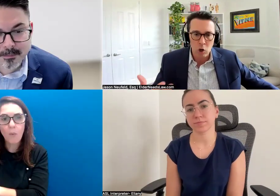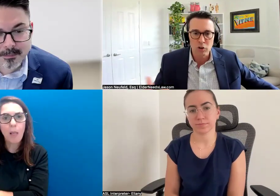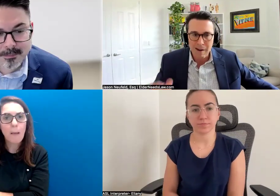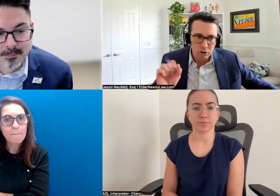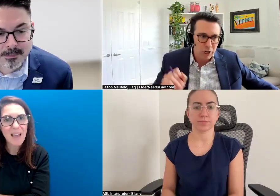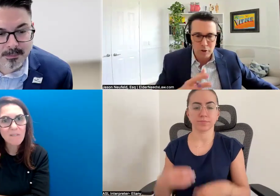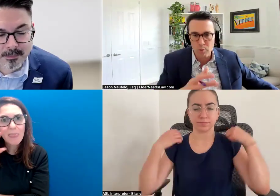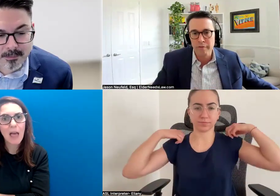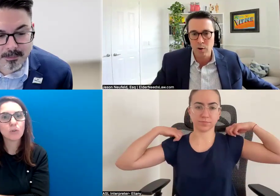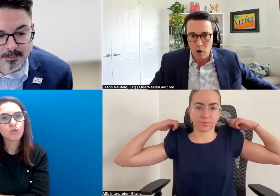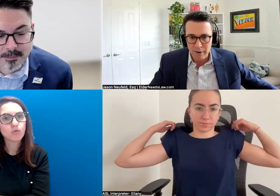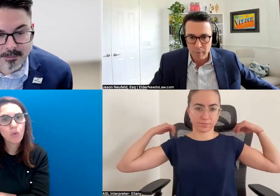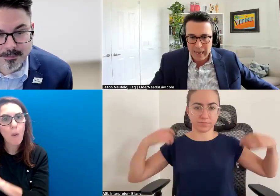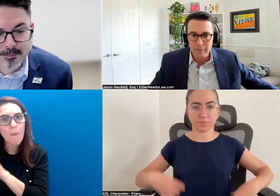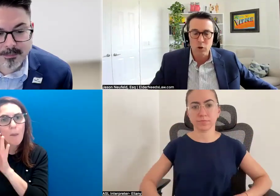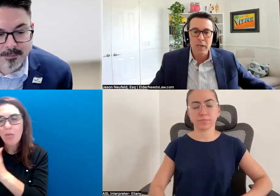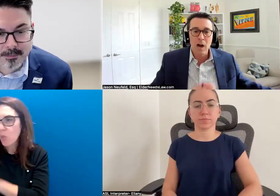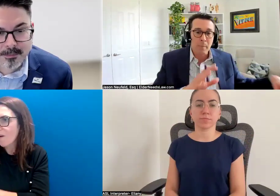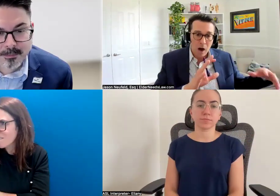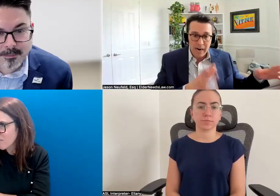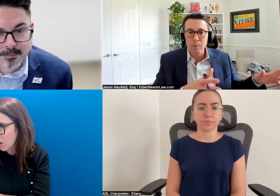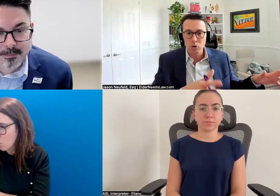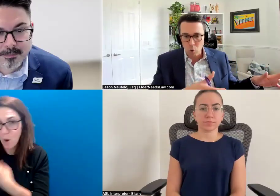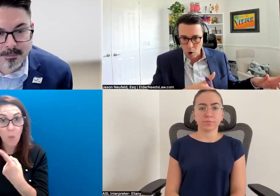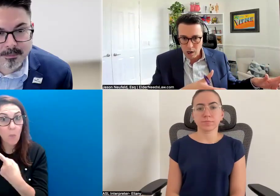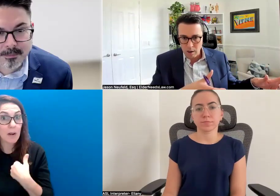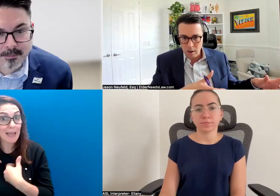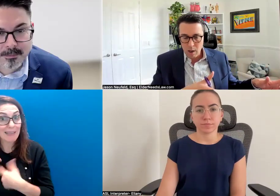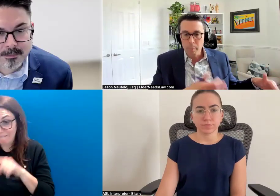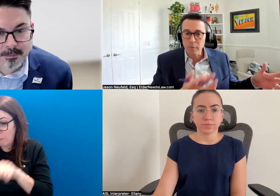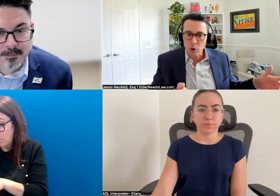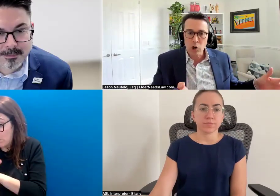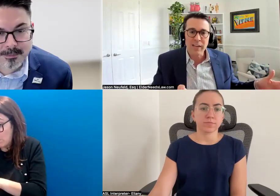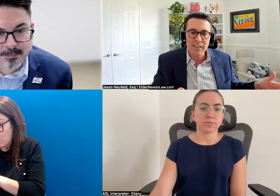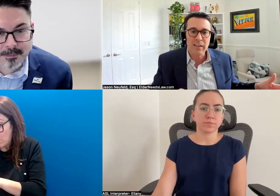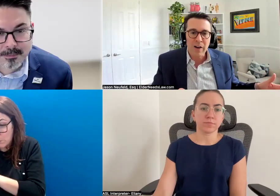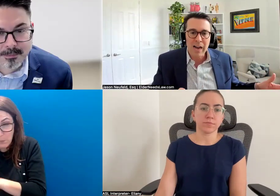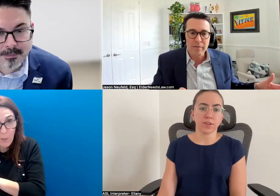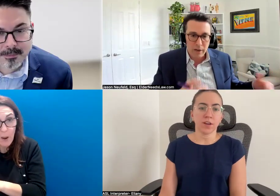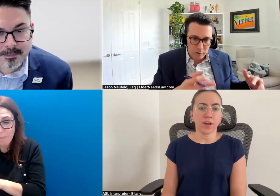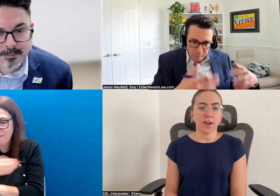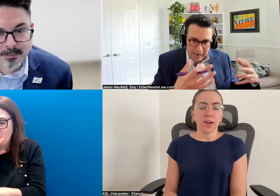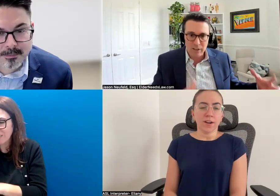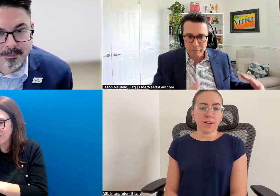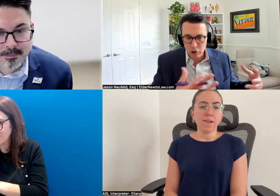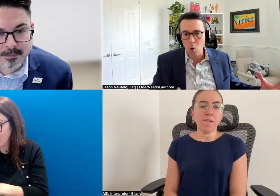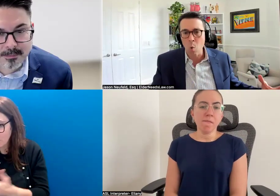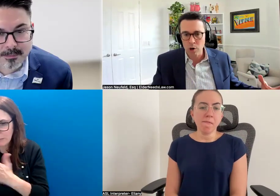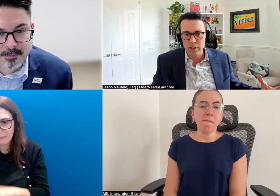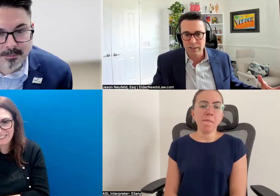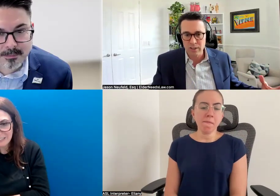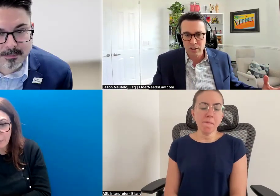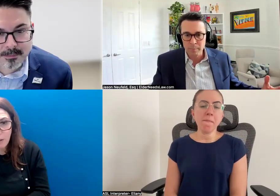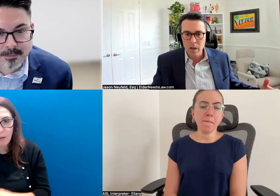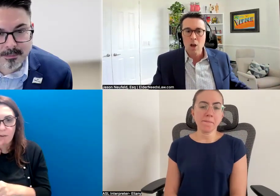this insurance policy through the federal government. And if you become unable to work before turning 65, and if you've paid sufficient